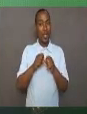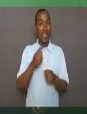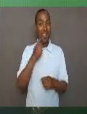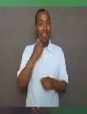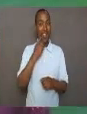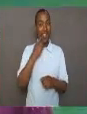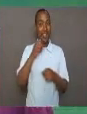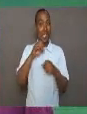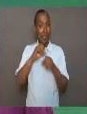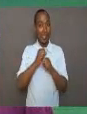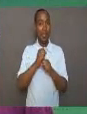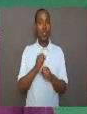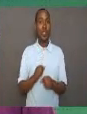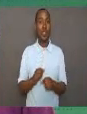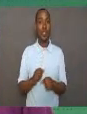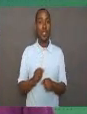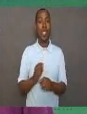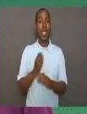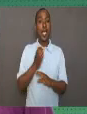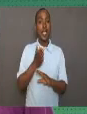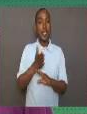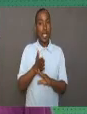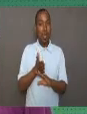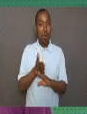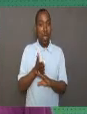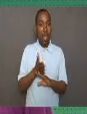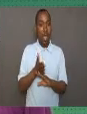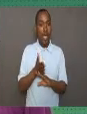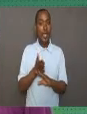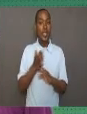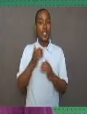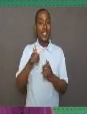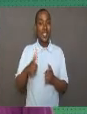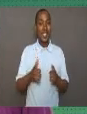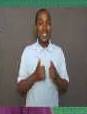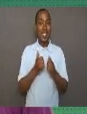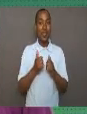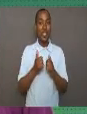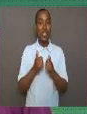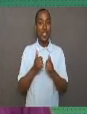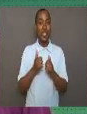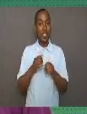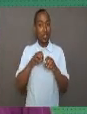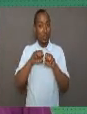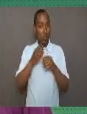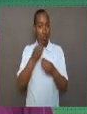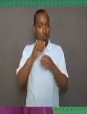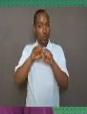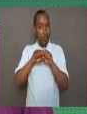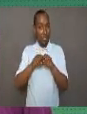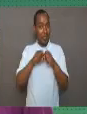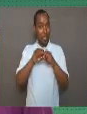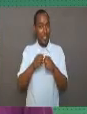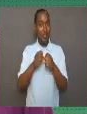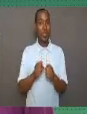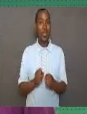chewing. Then the stomach squeezes the food and breaks it even more,